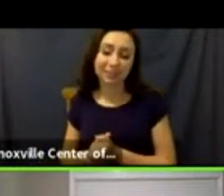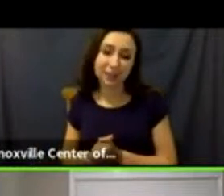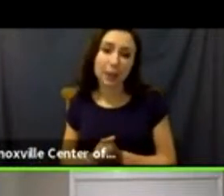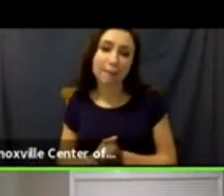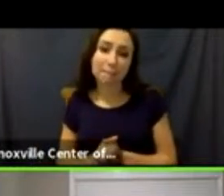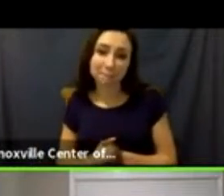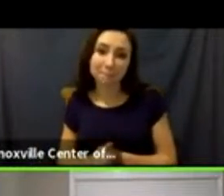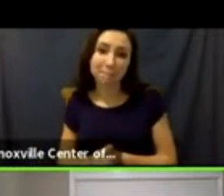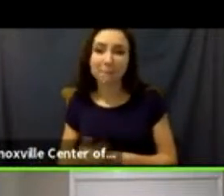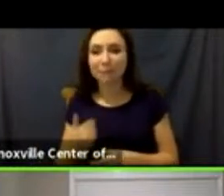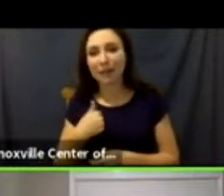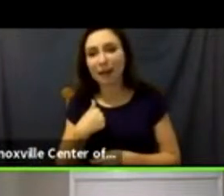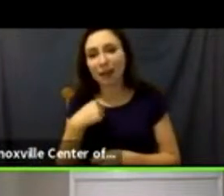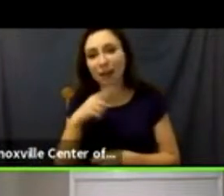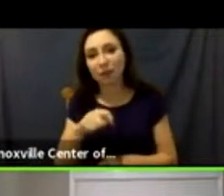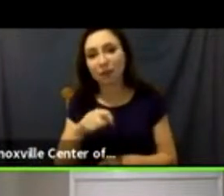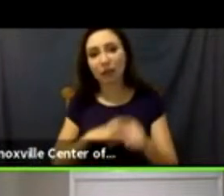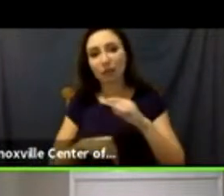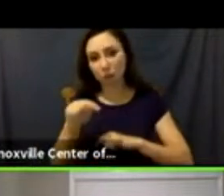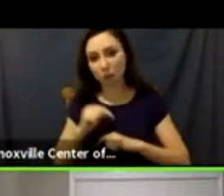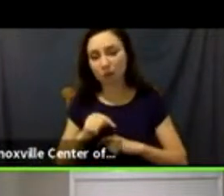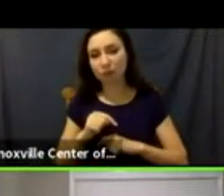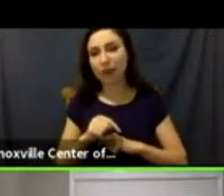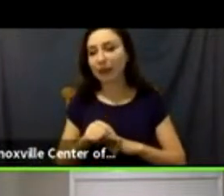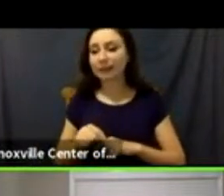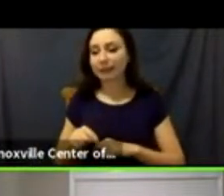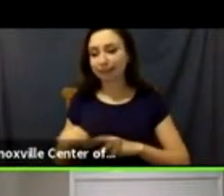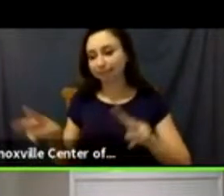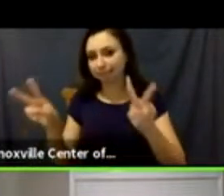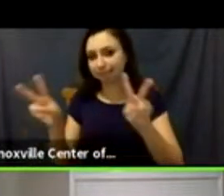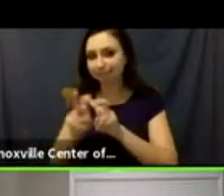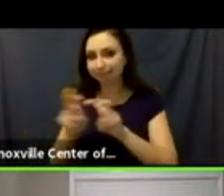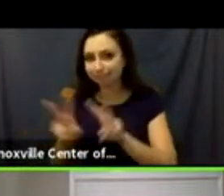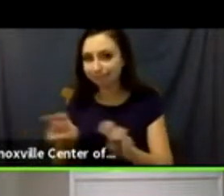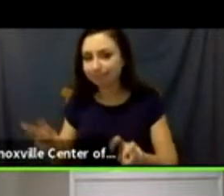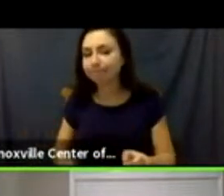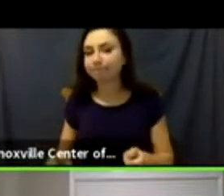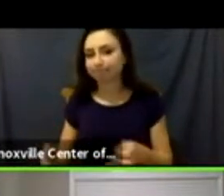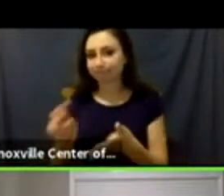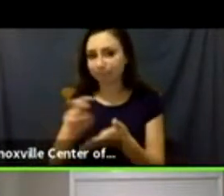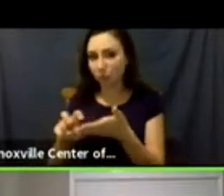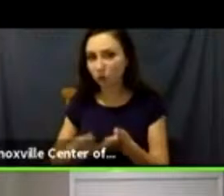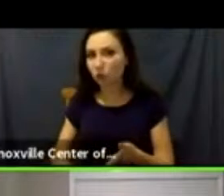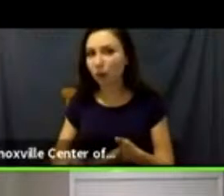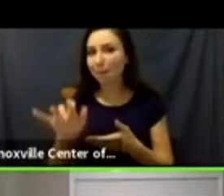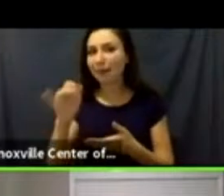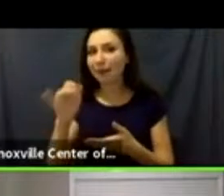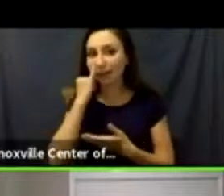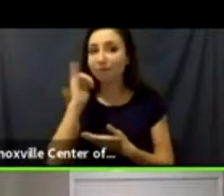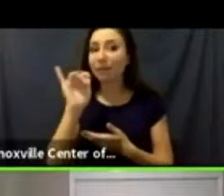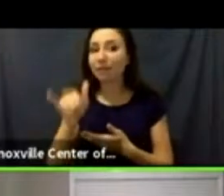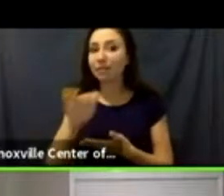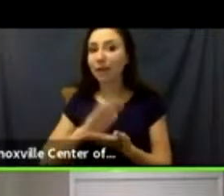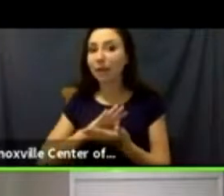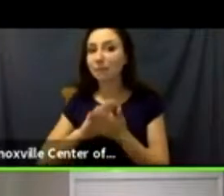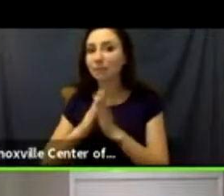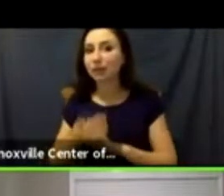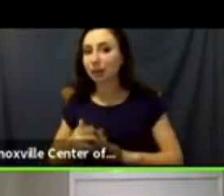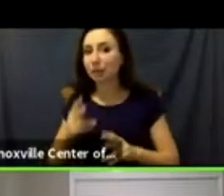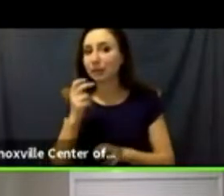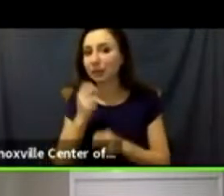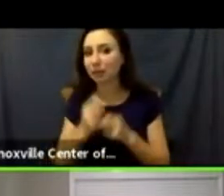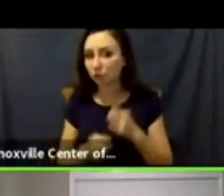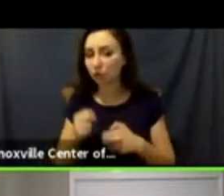But I'll have to go back and dig through the transcripts or something if that becomes an issue. I think this board can still set